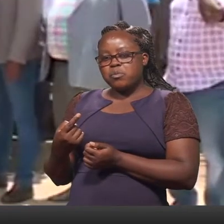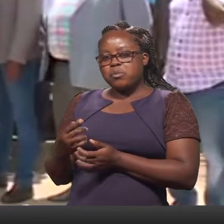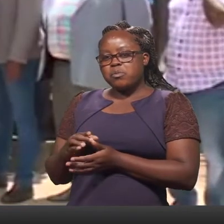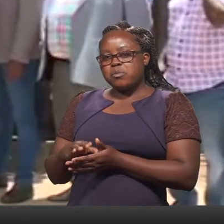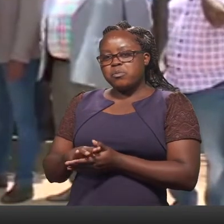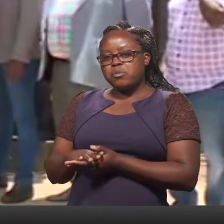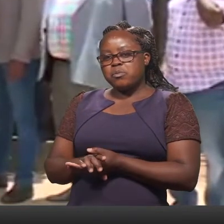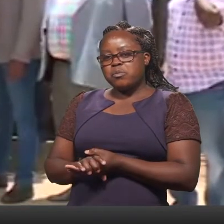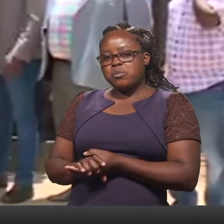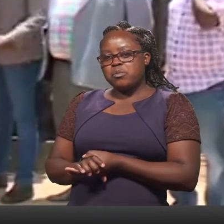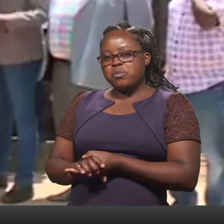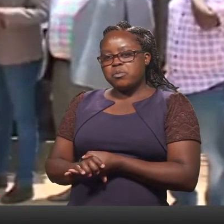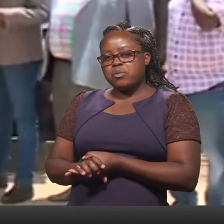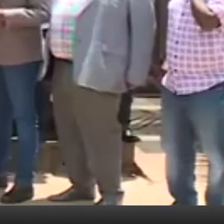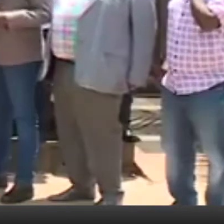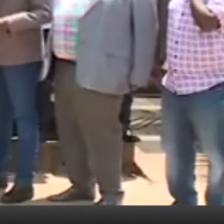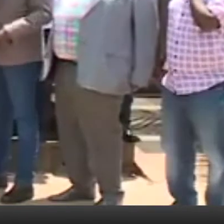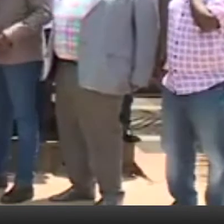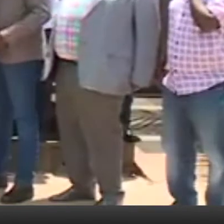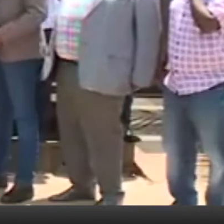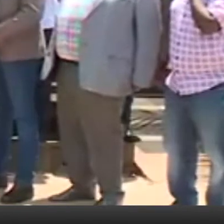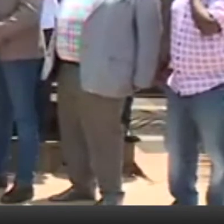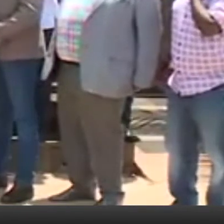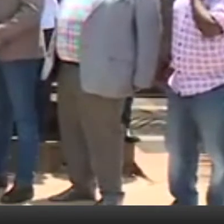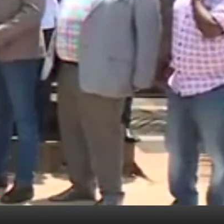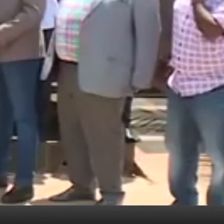Zablon, Mashari ya Undugu TV.